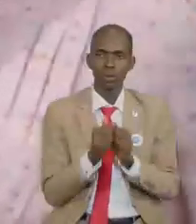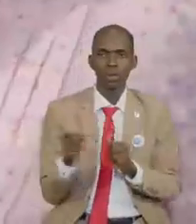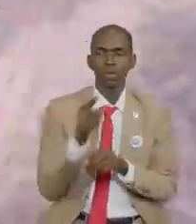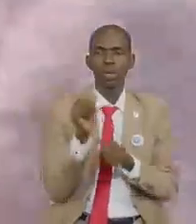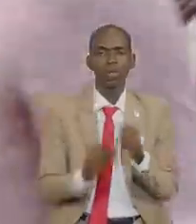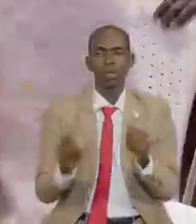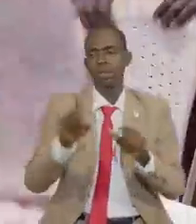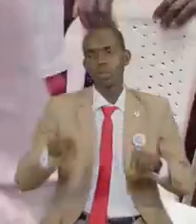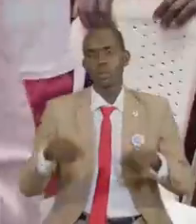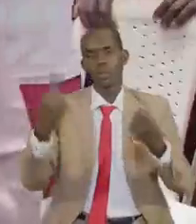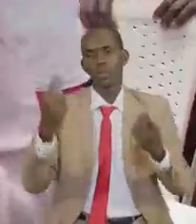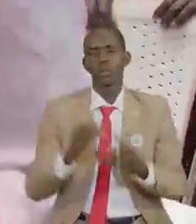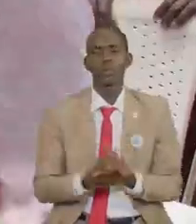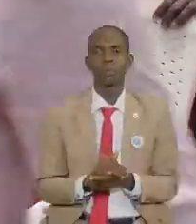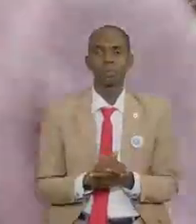go.